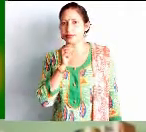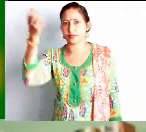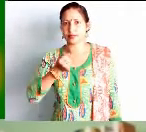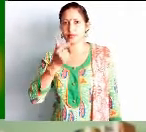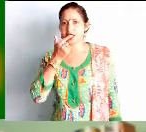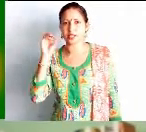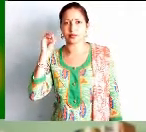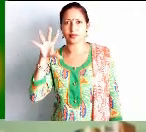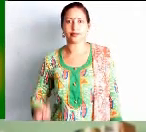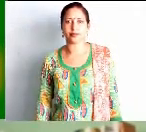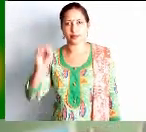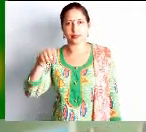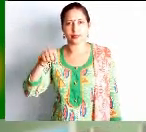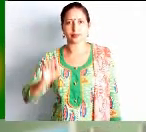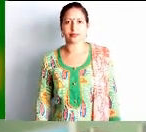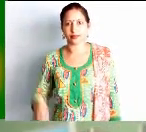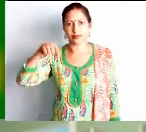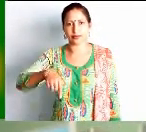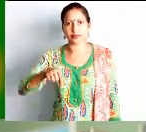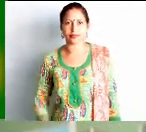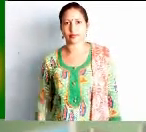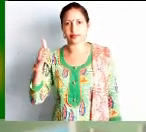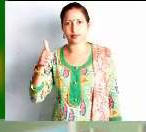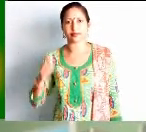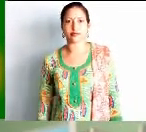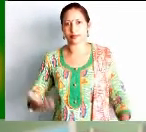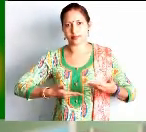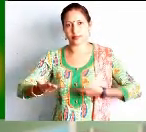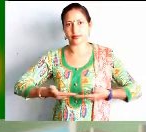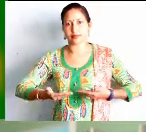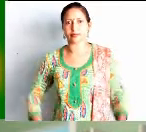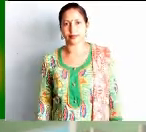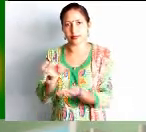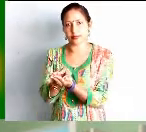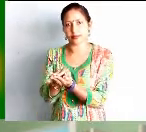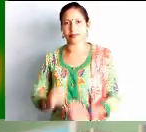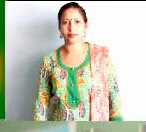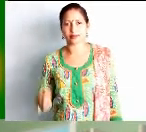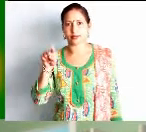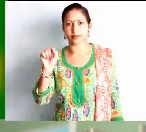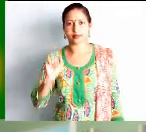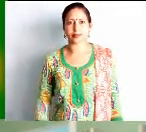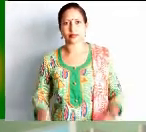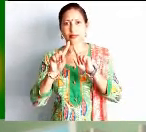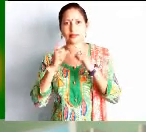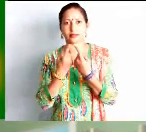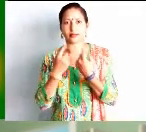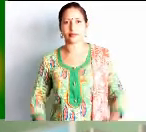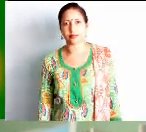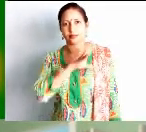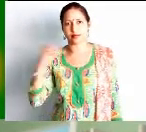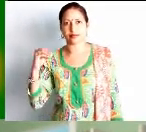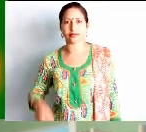Who gets a star? Who it is a good habit to keep your room